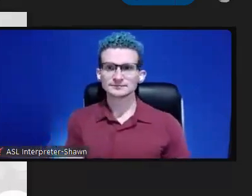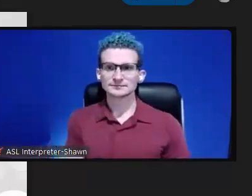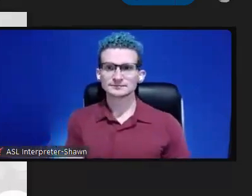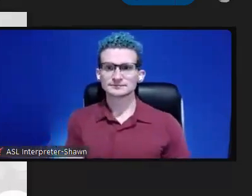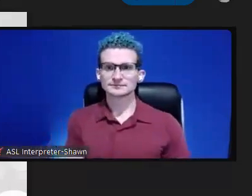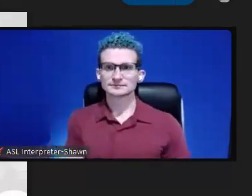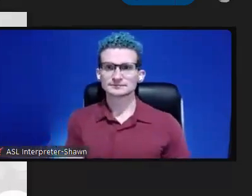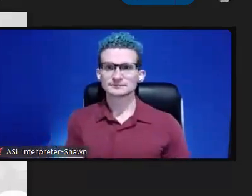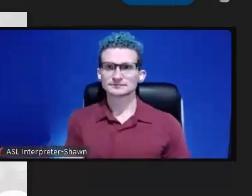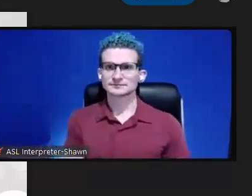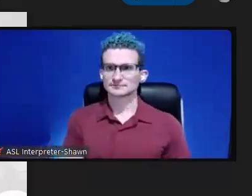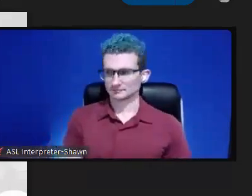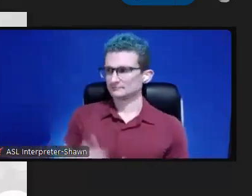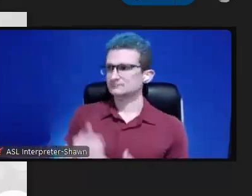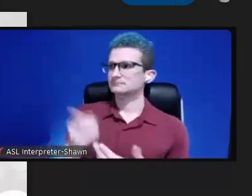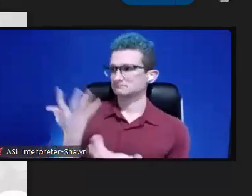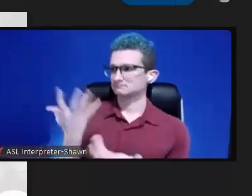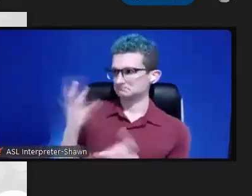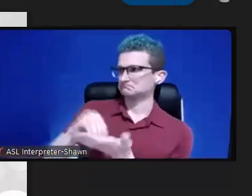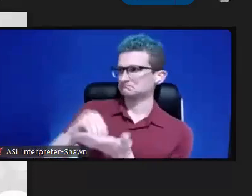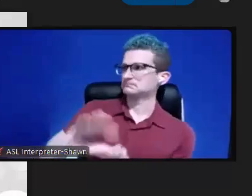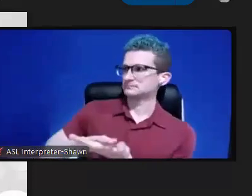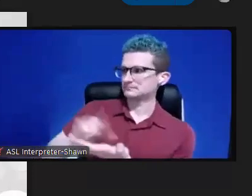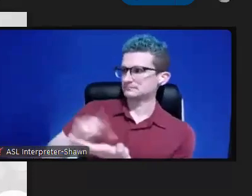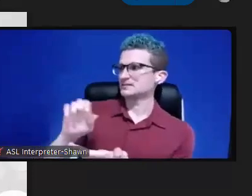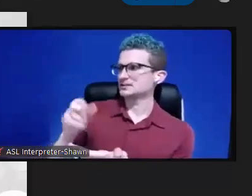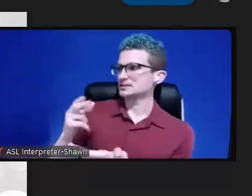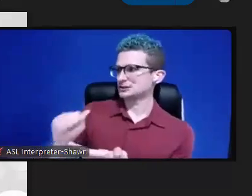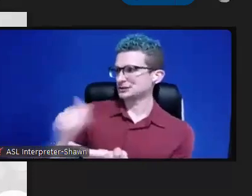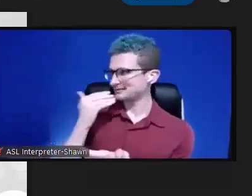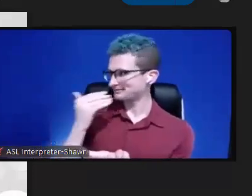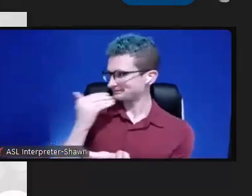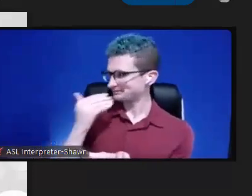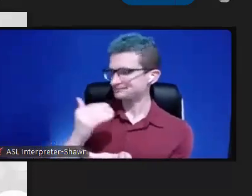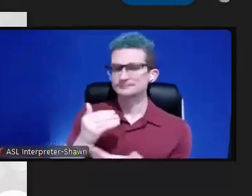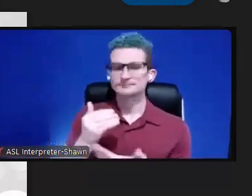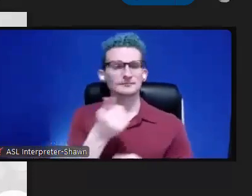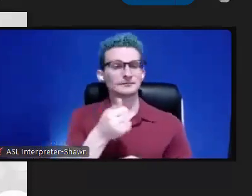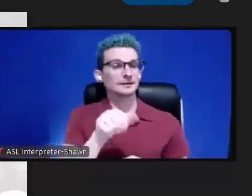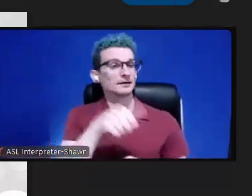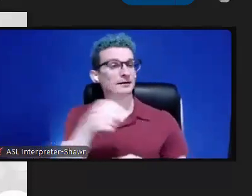Duly noted, Tasha. Thank you. Any other discussion on the floor?